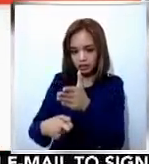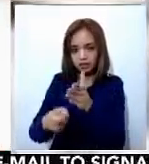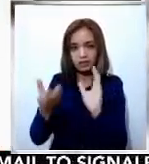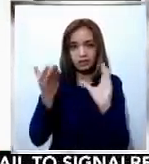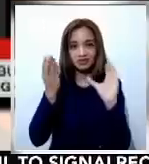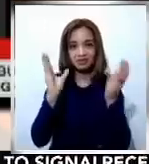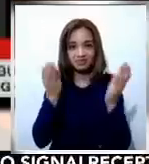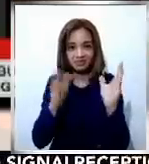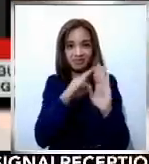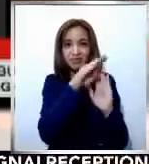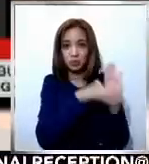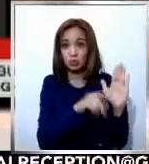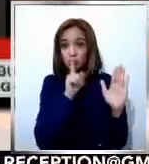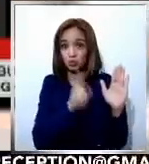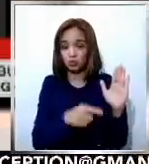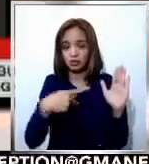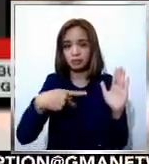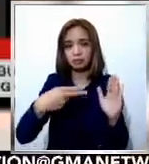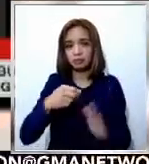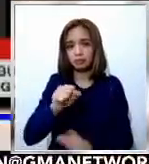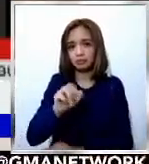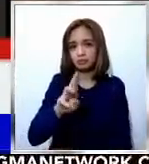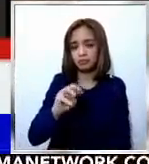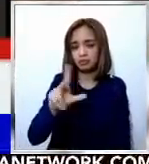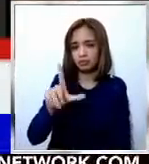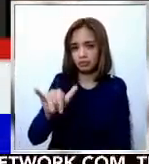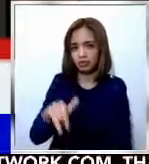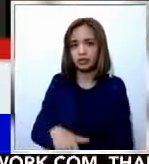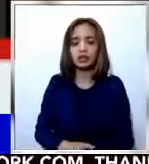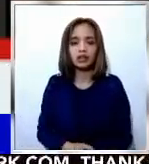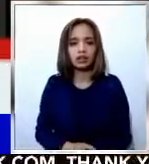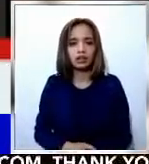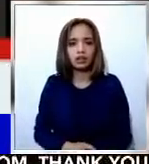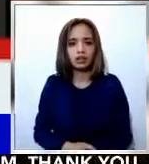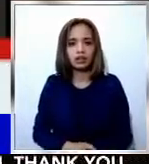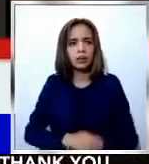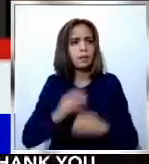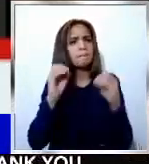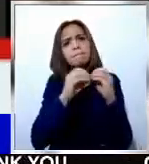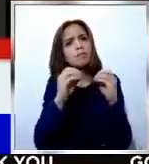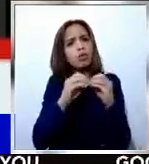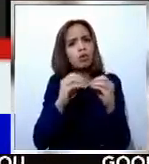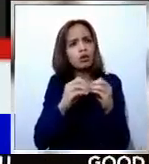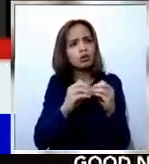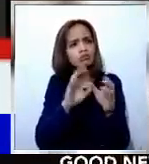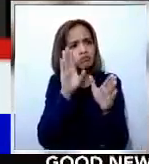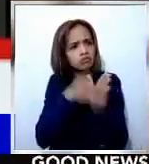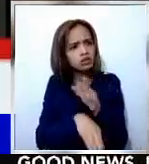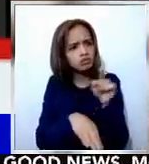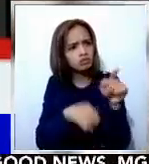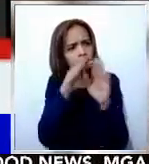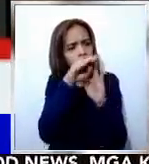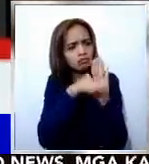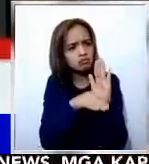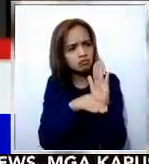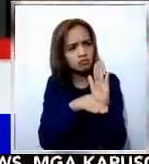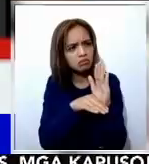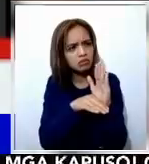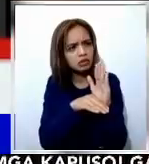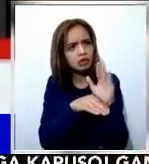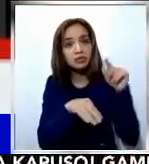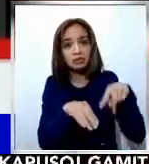ng Pharmaly. Mas mura pa ang nasa price list nyo mismo ng Pharmaly kesa yung presyong binigay